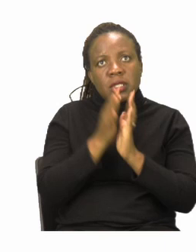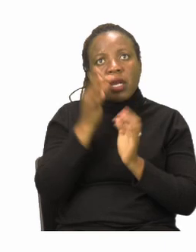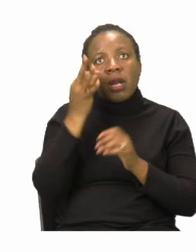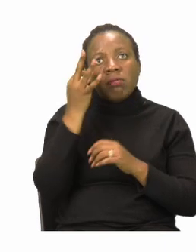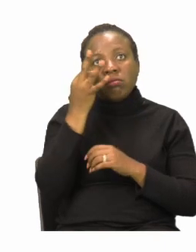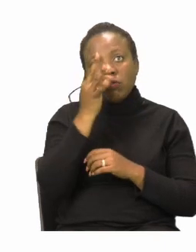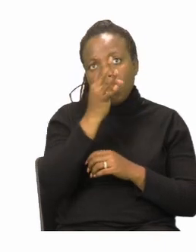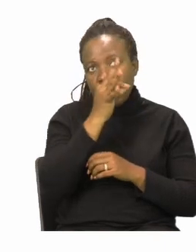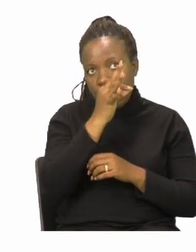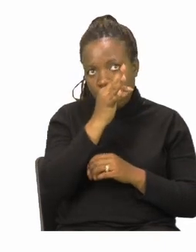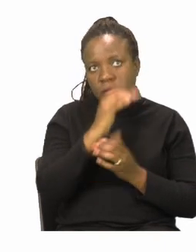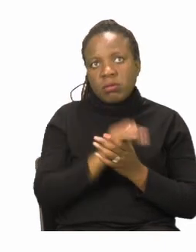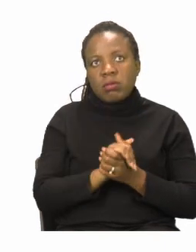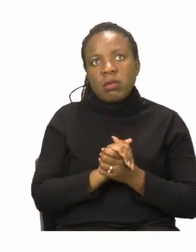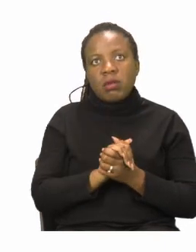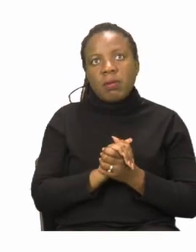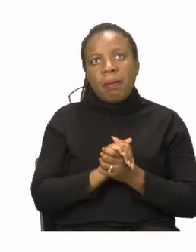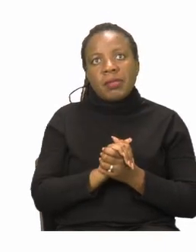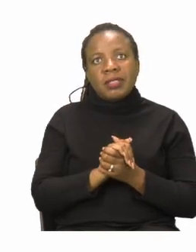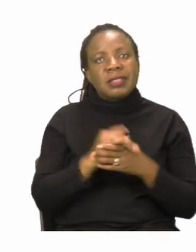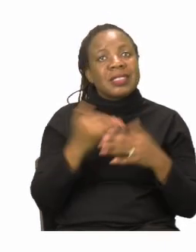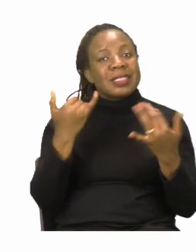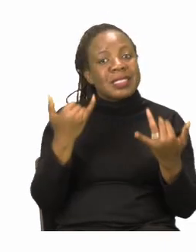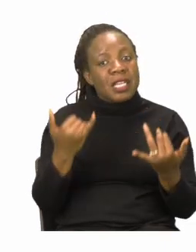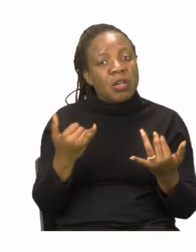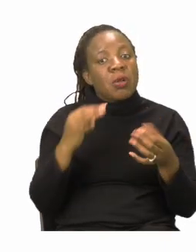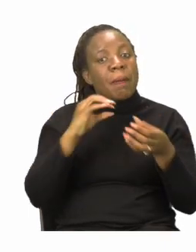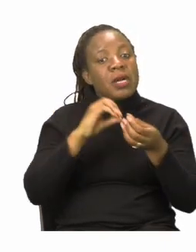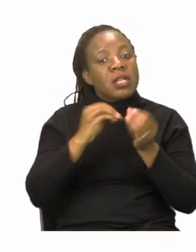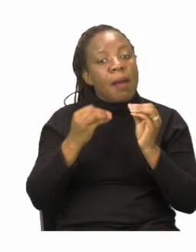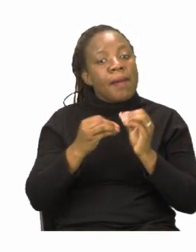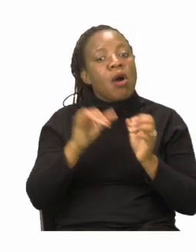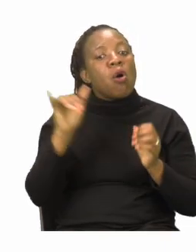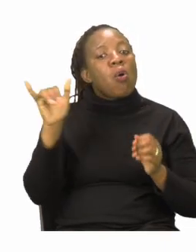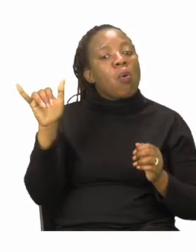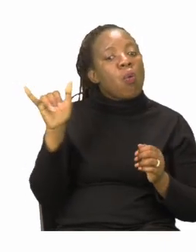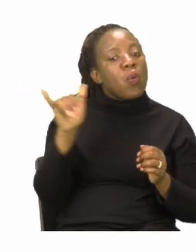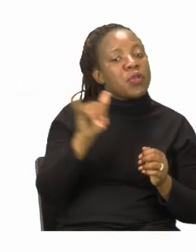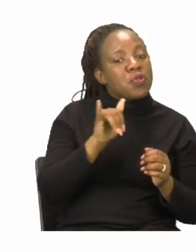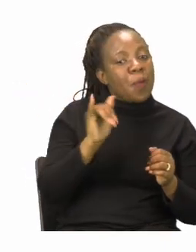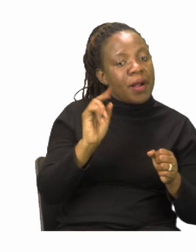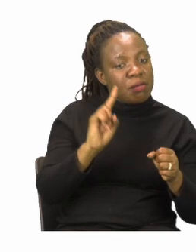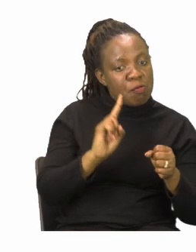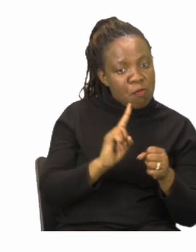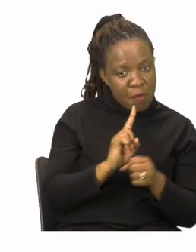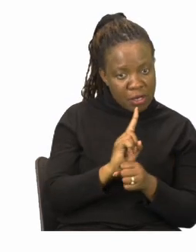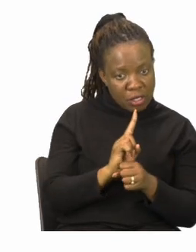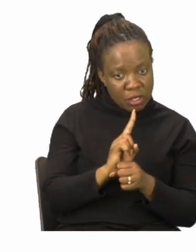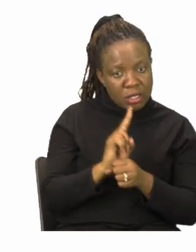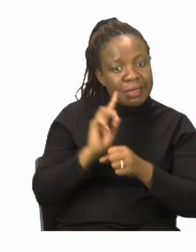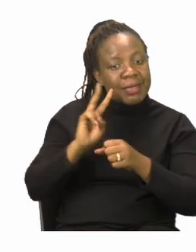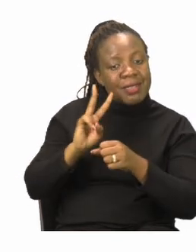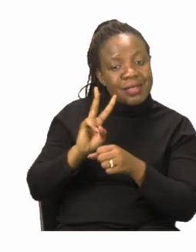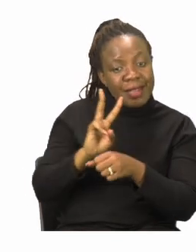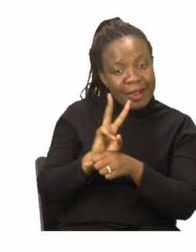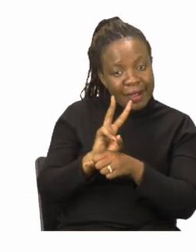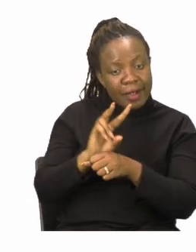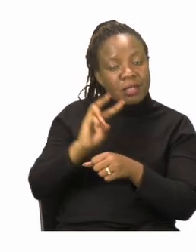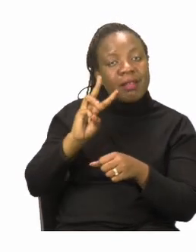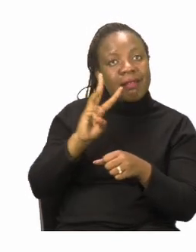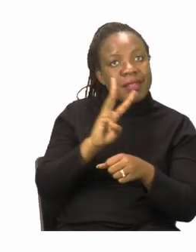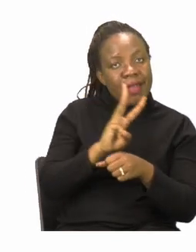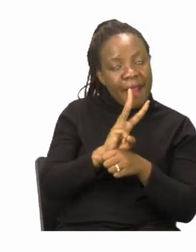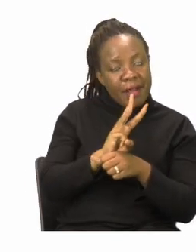do is you have to number the stages of growth, meaning where it